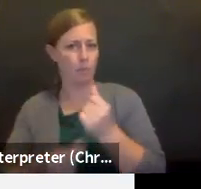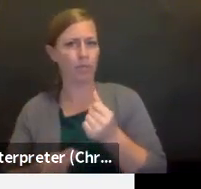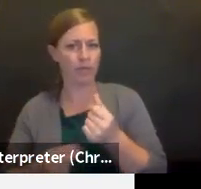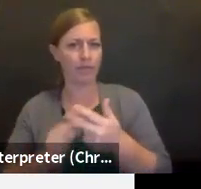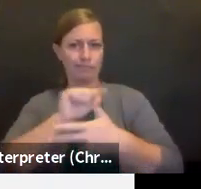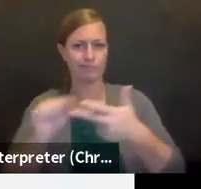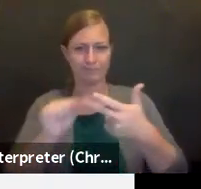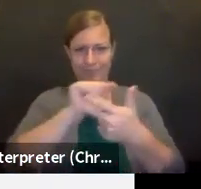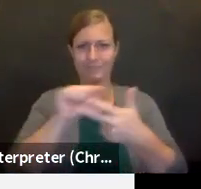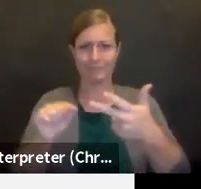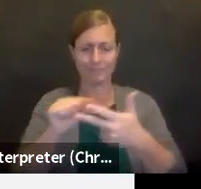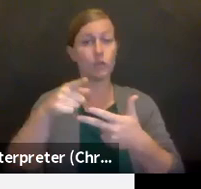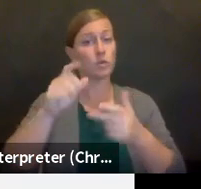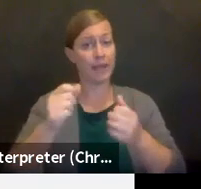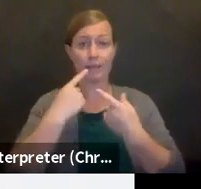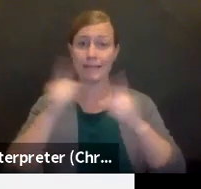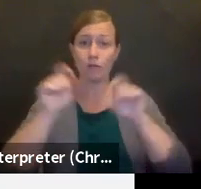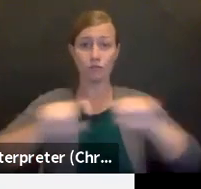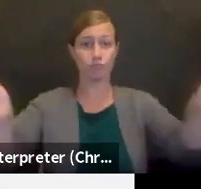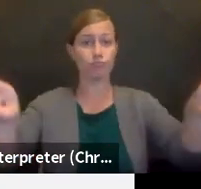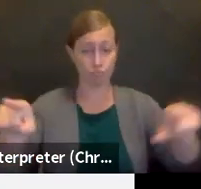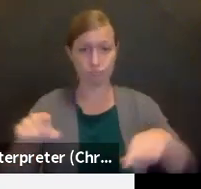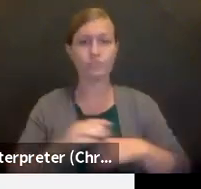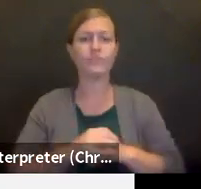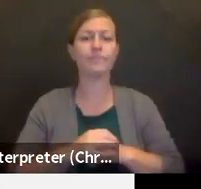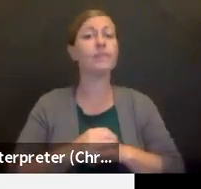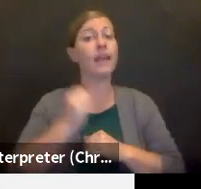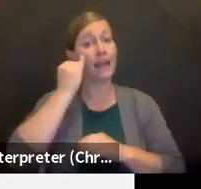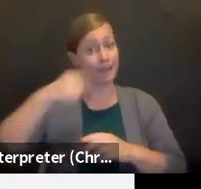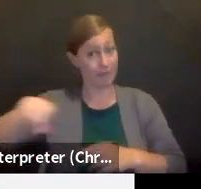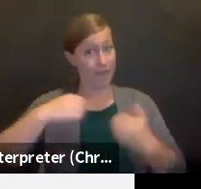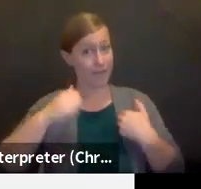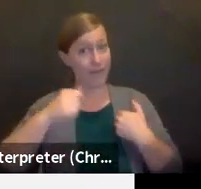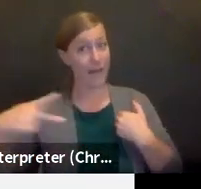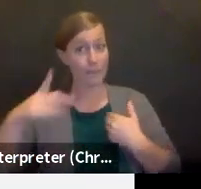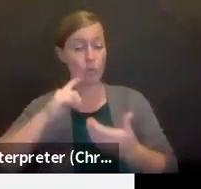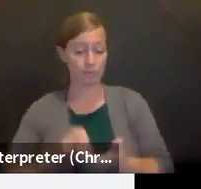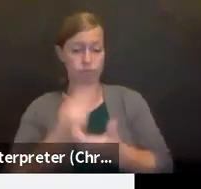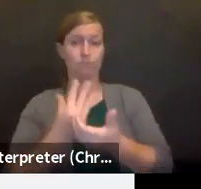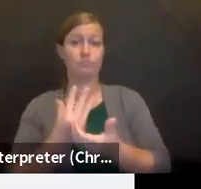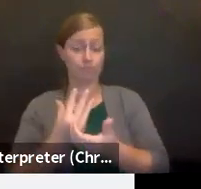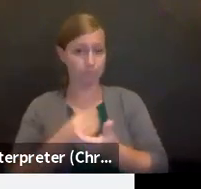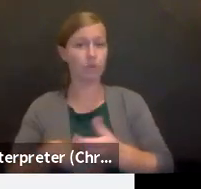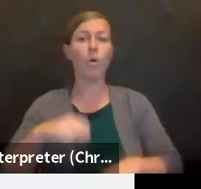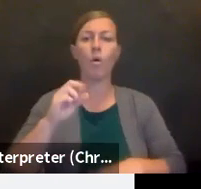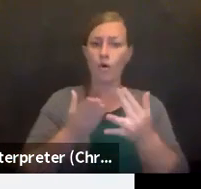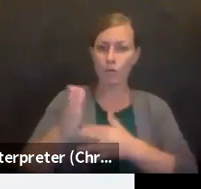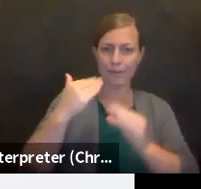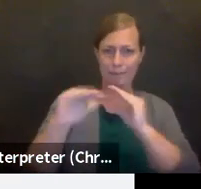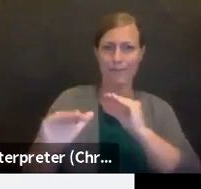communicate to them right away. If they have the app, it will notify them through the app or through their